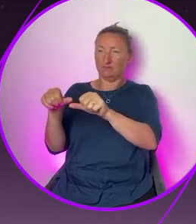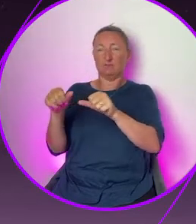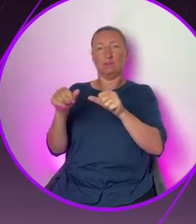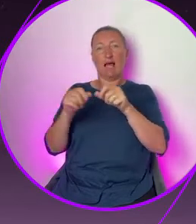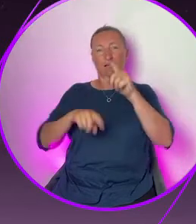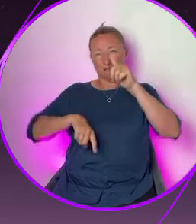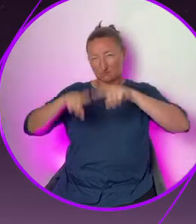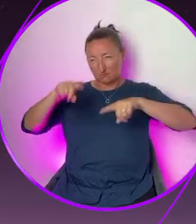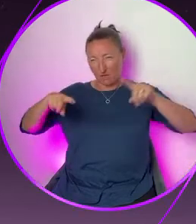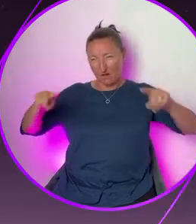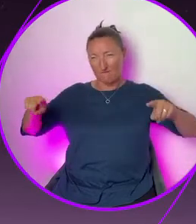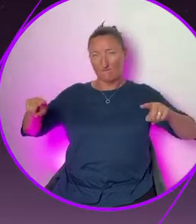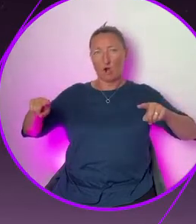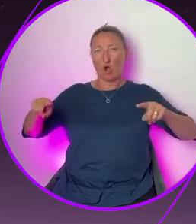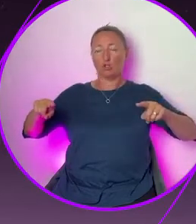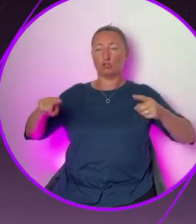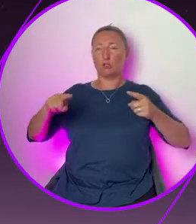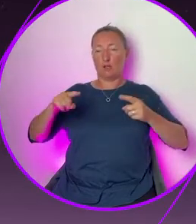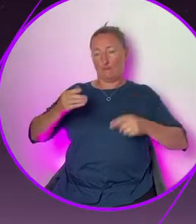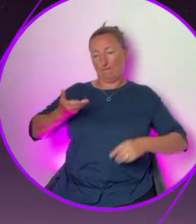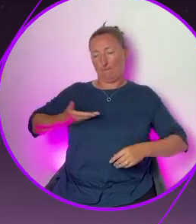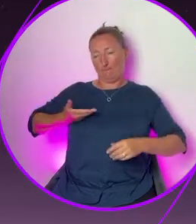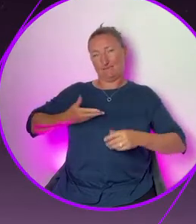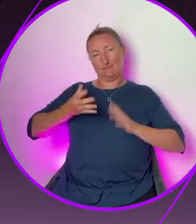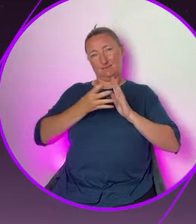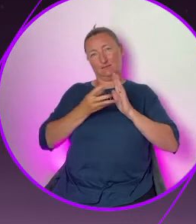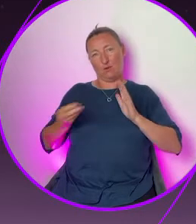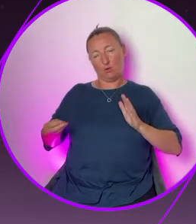diverse dissemination and business models,